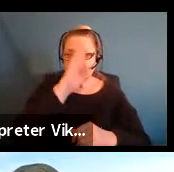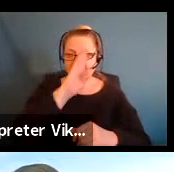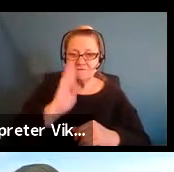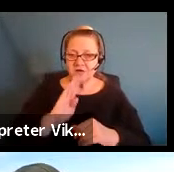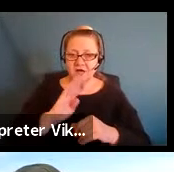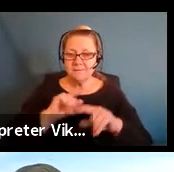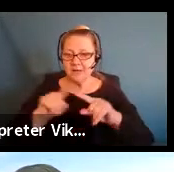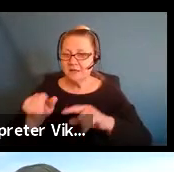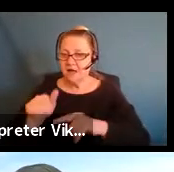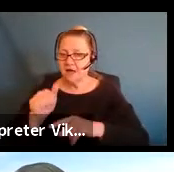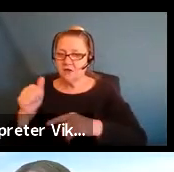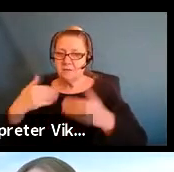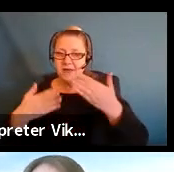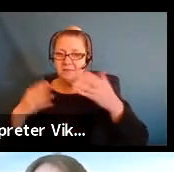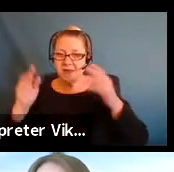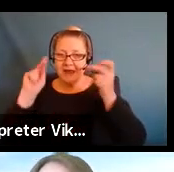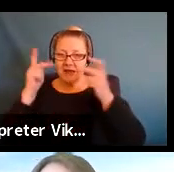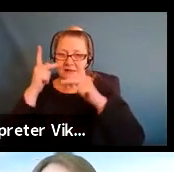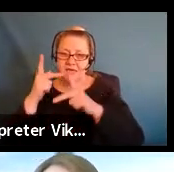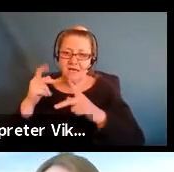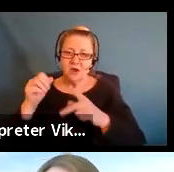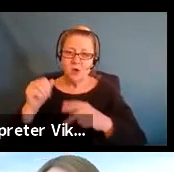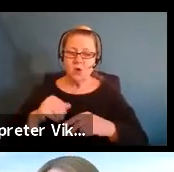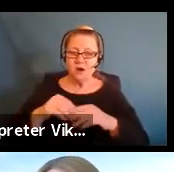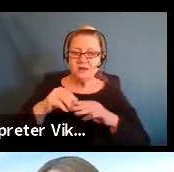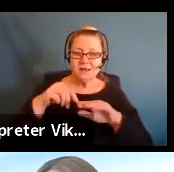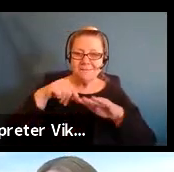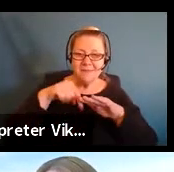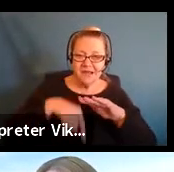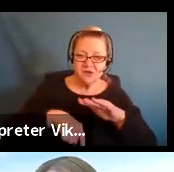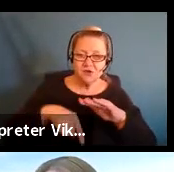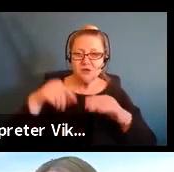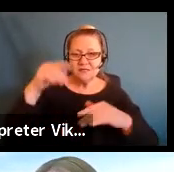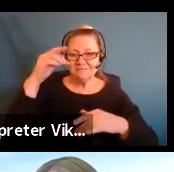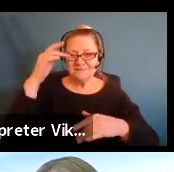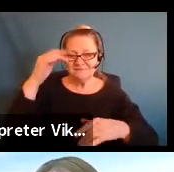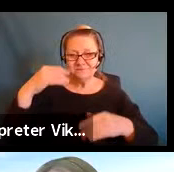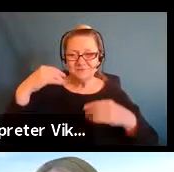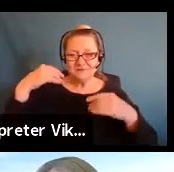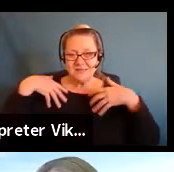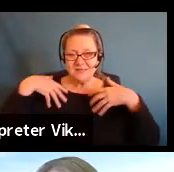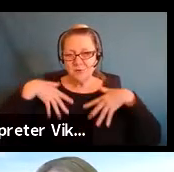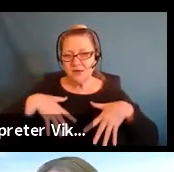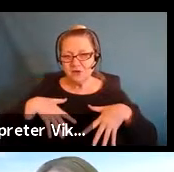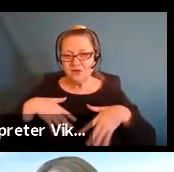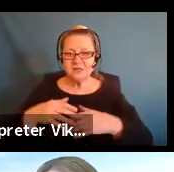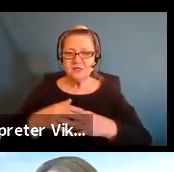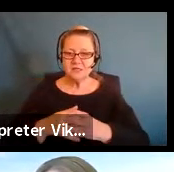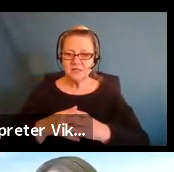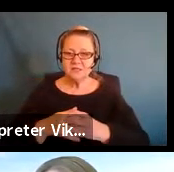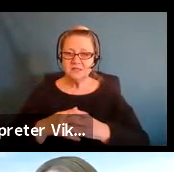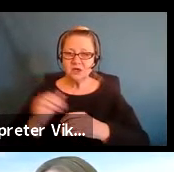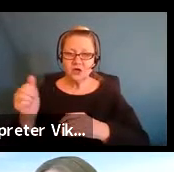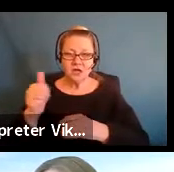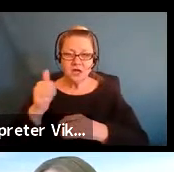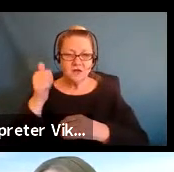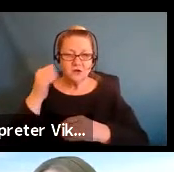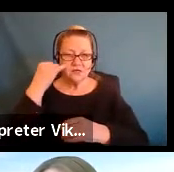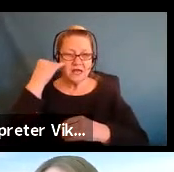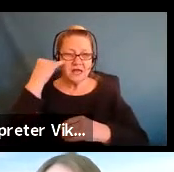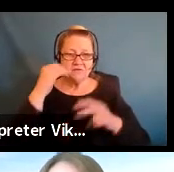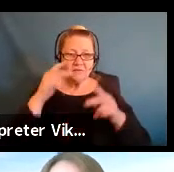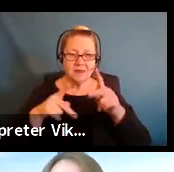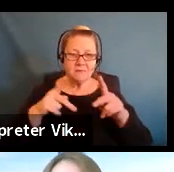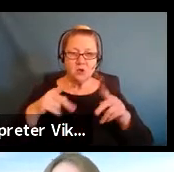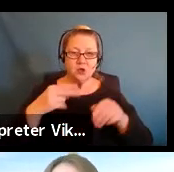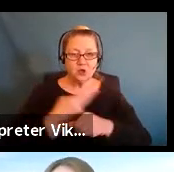end, maybe anxiety disorder, major depression, and or a substance use disorder. And if that information was called out at all about people actively